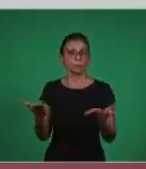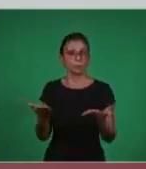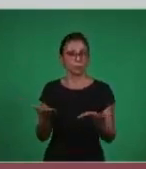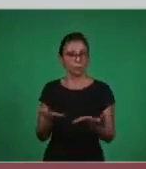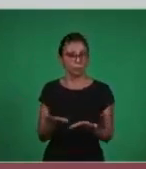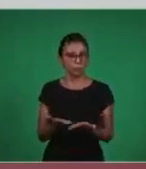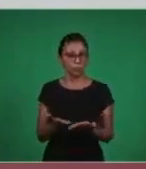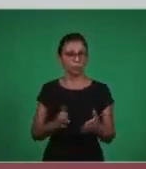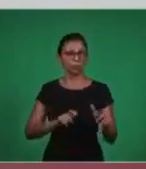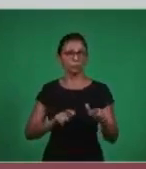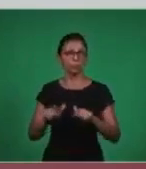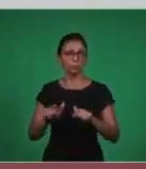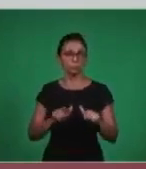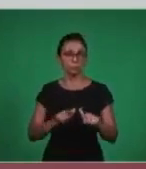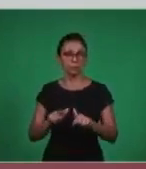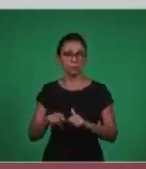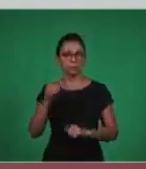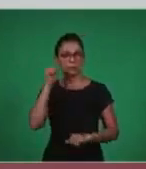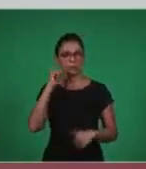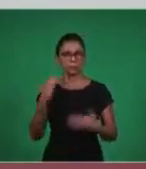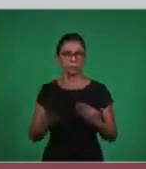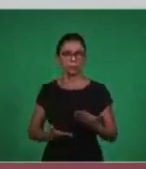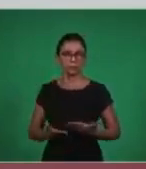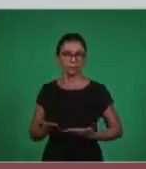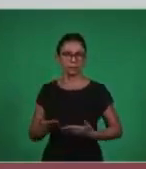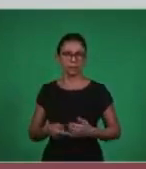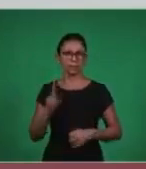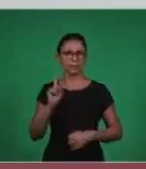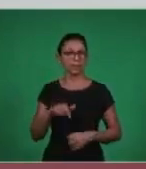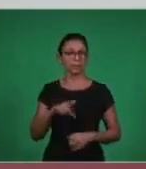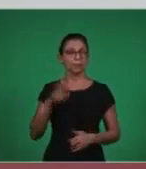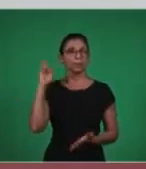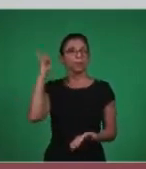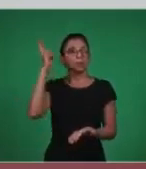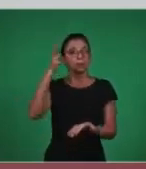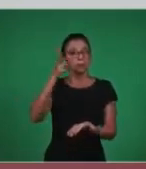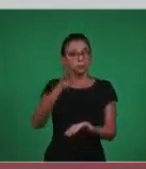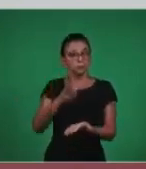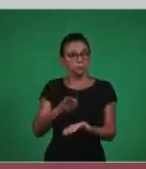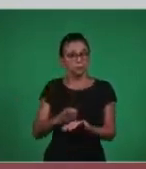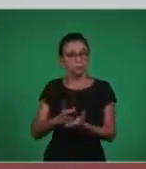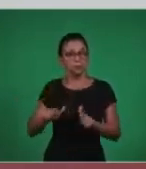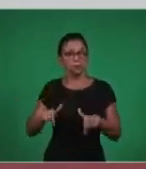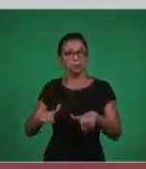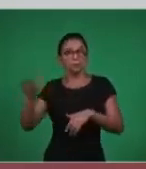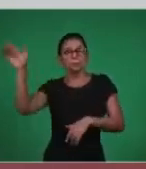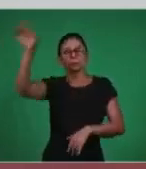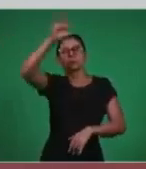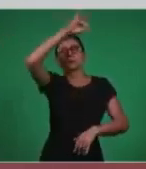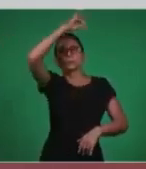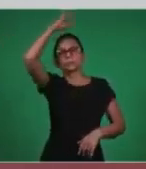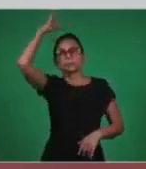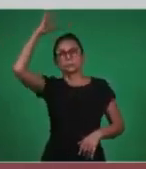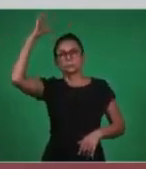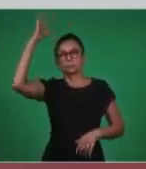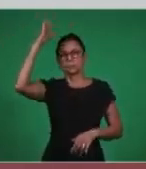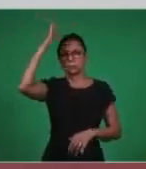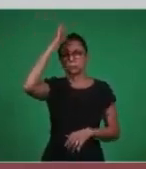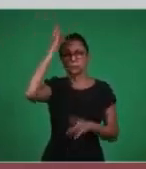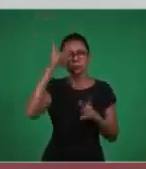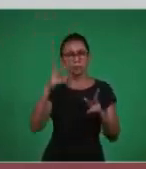result of an operation of the Holy Spirit, bringing our awareness to our people as a body, as a